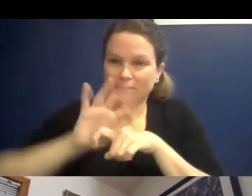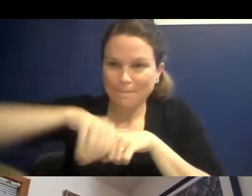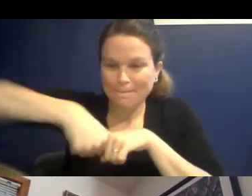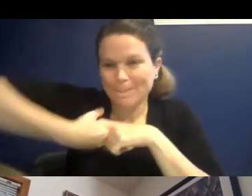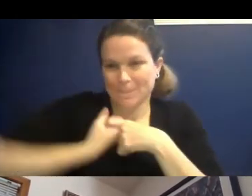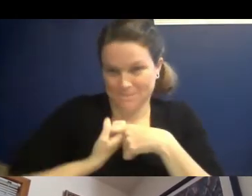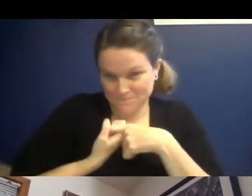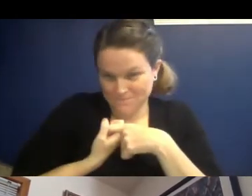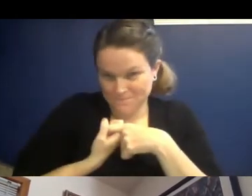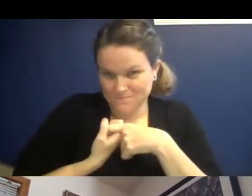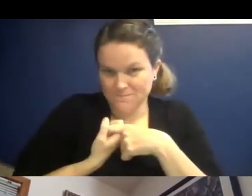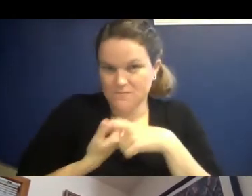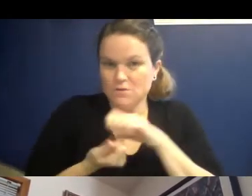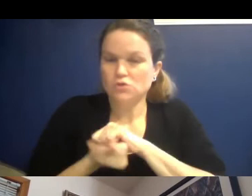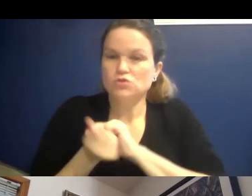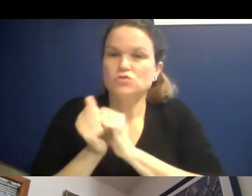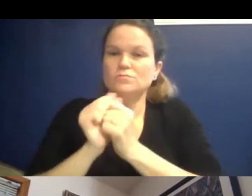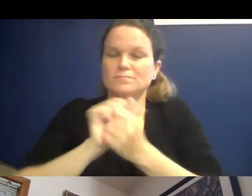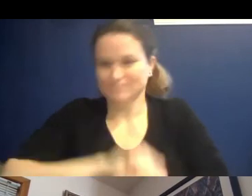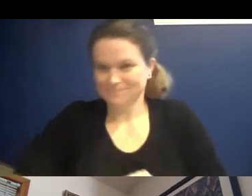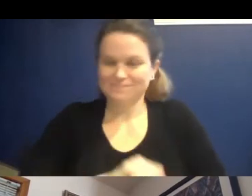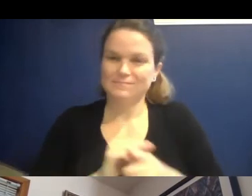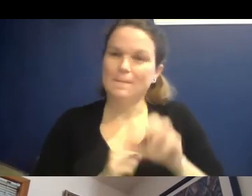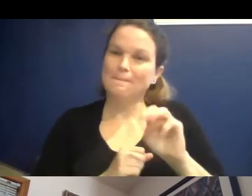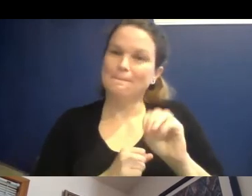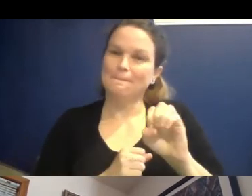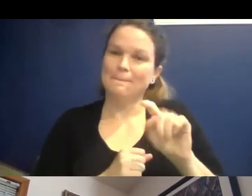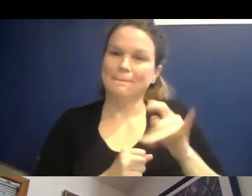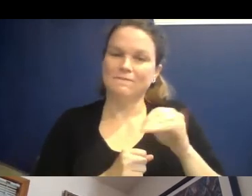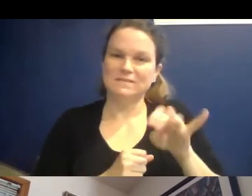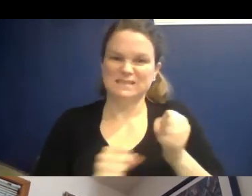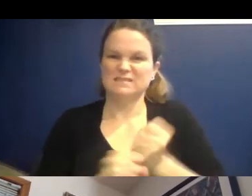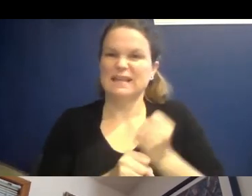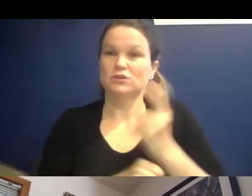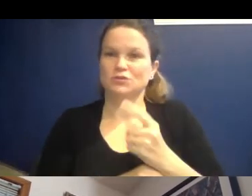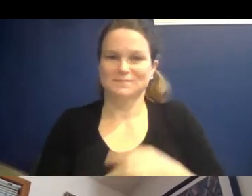metamorphosis or turning into adult butterfly the following year.